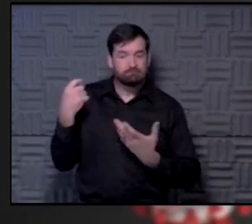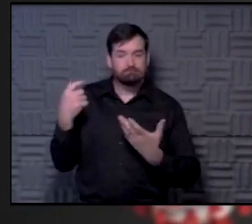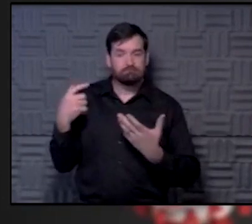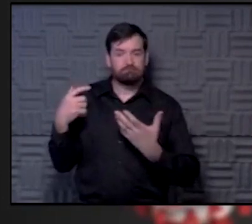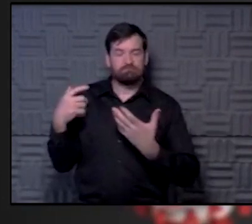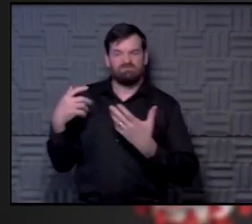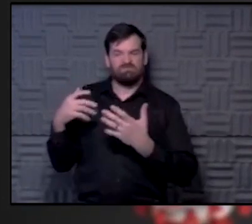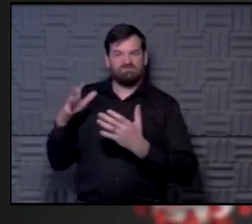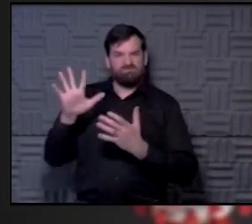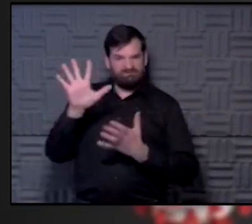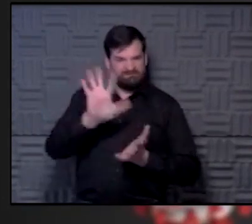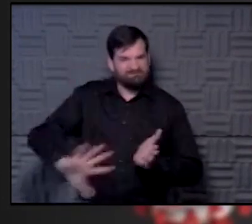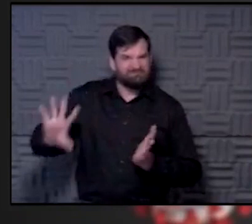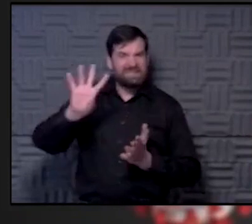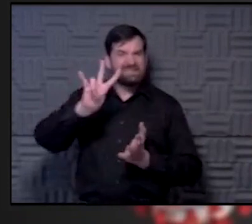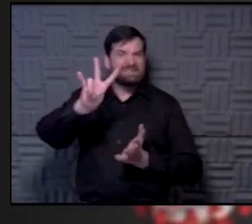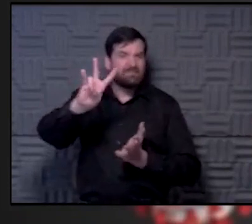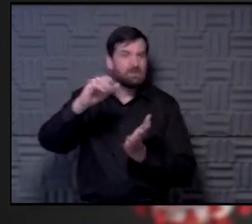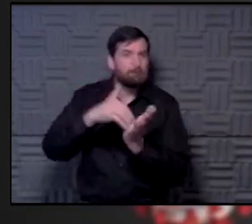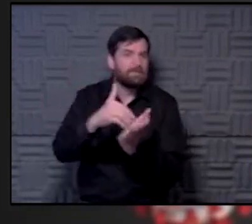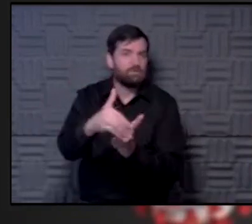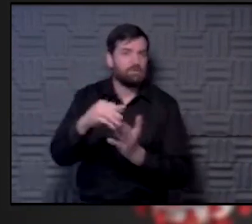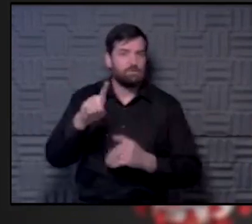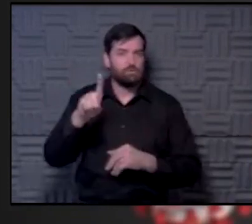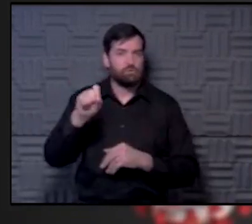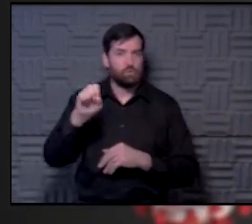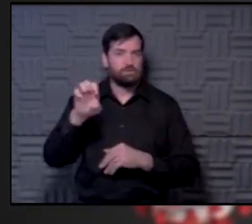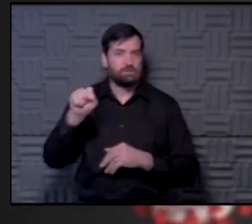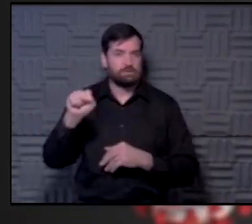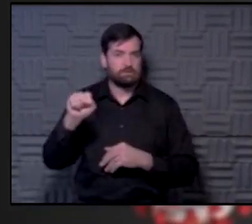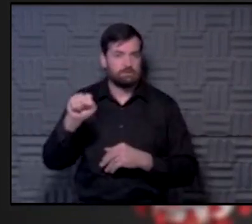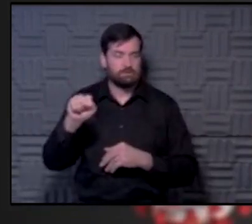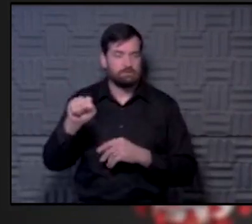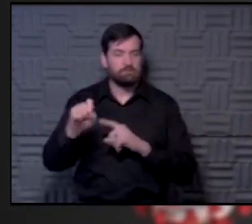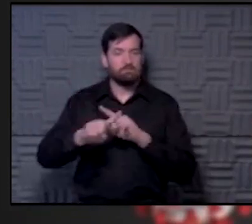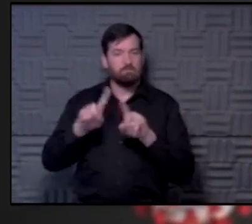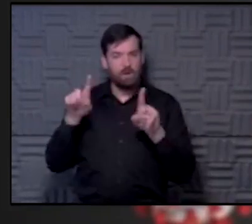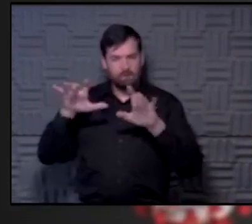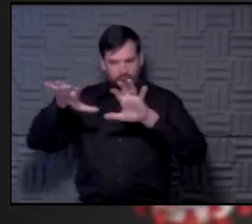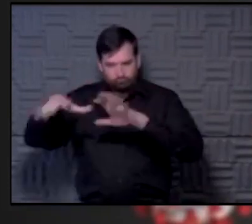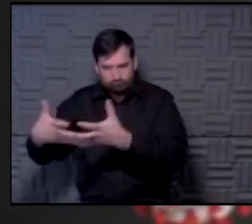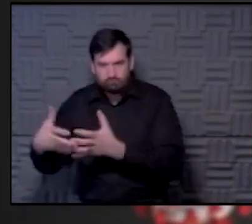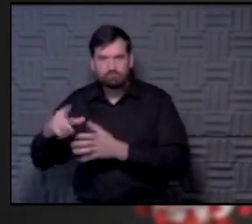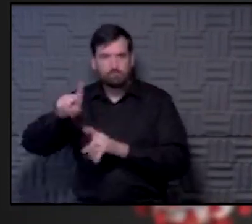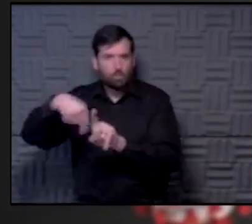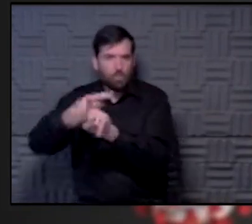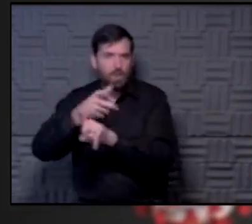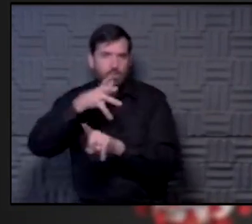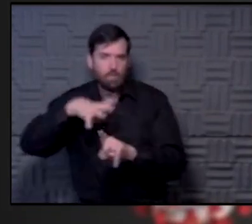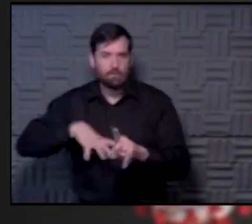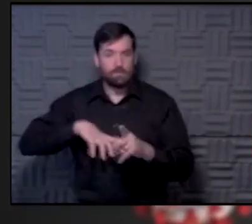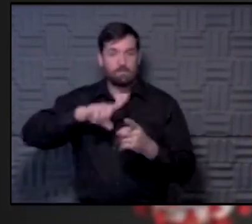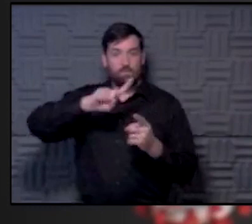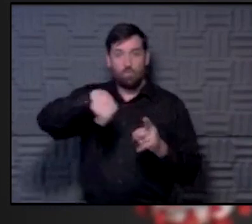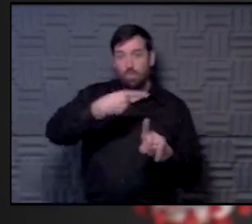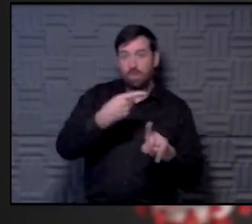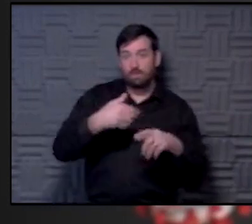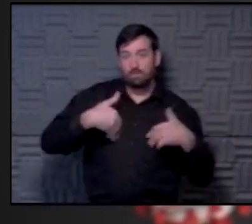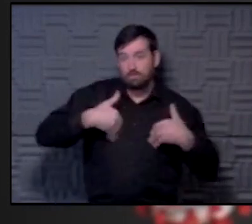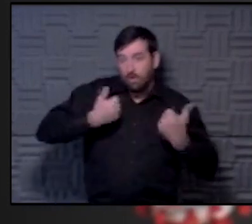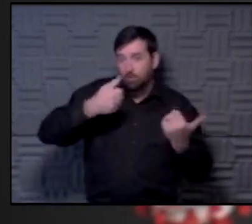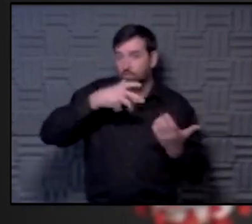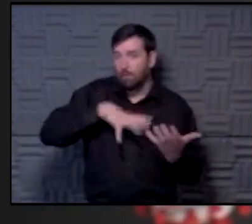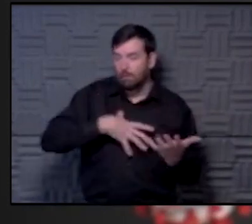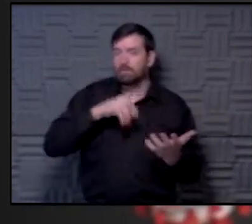is 7 million doses, but if you look at a smaller set, only women or only younger women, then we need to make a